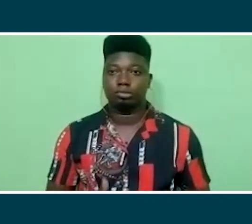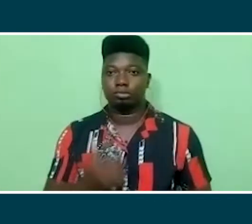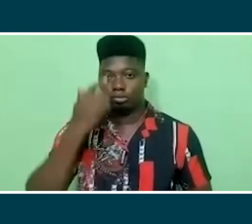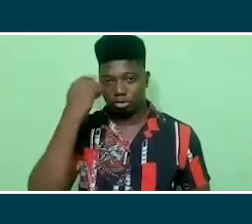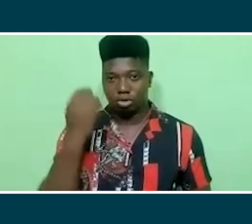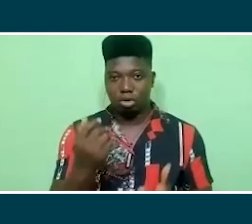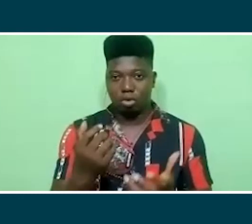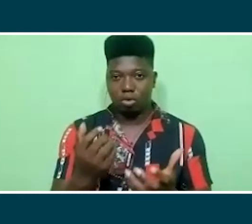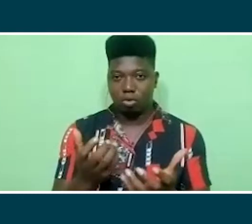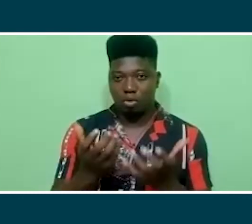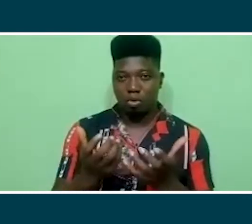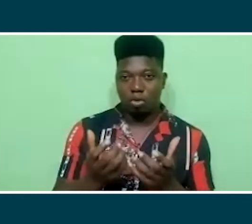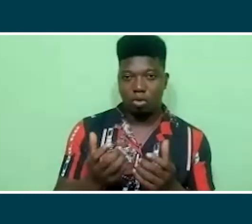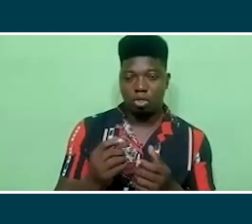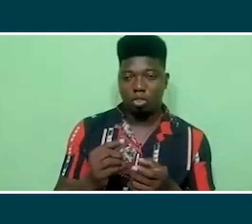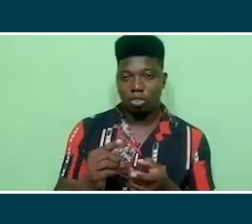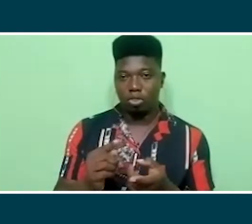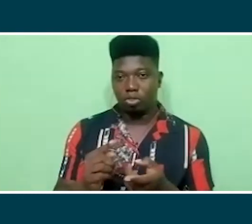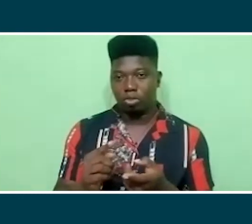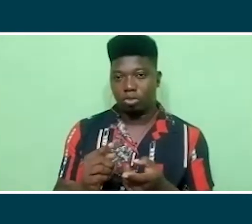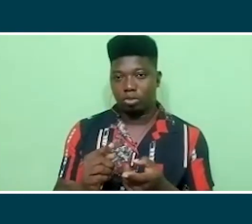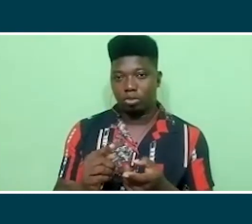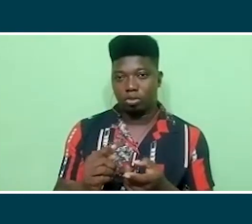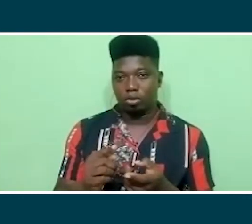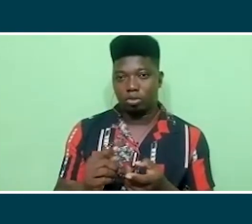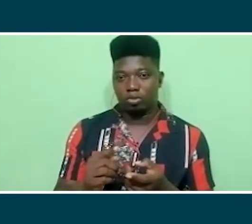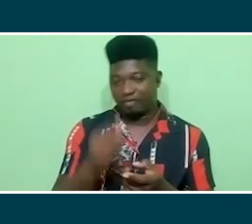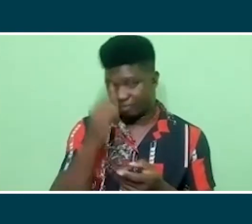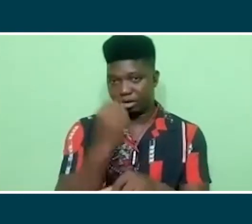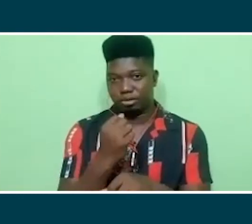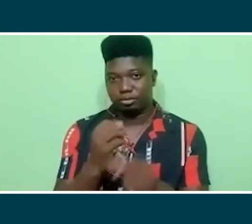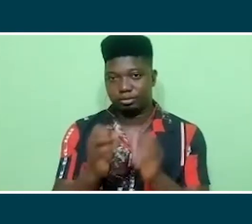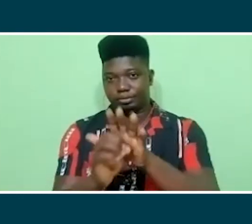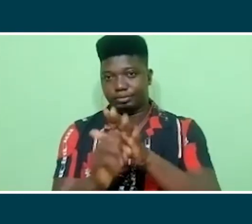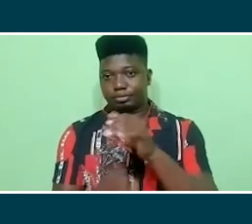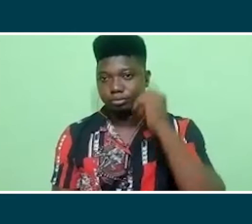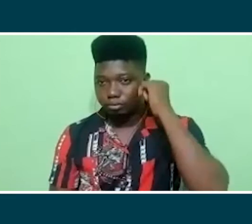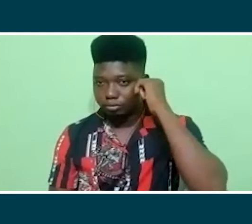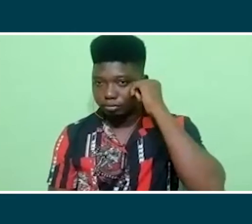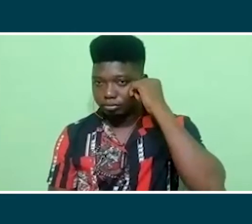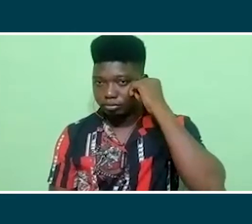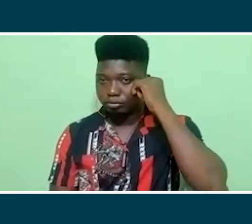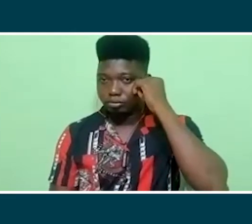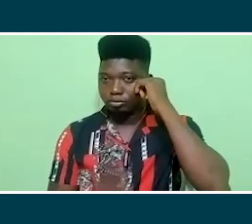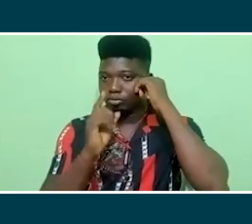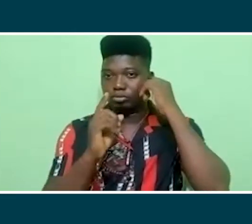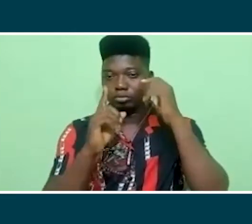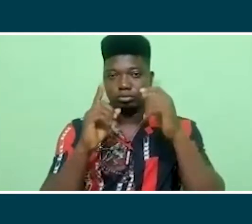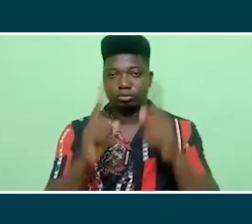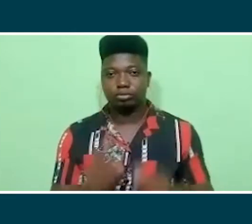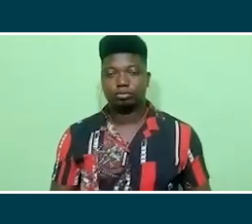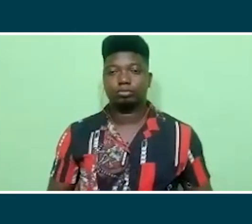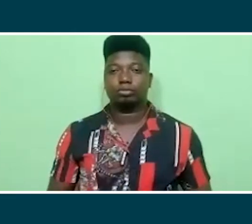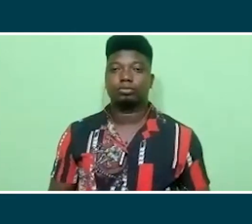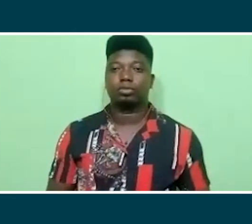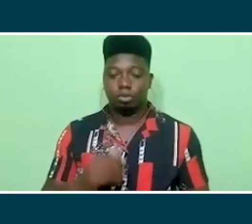the society perceived me to be. For example, I'm one person who never liked engaging myself in fighting. So on this day, I